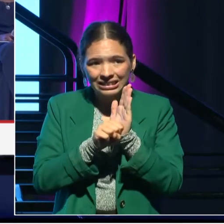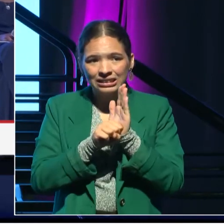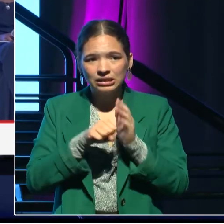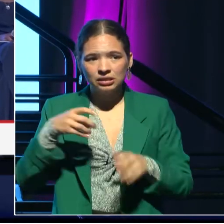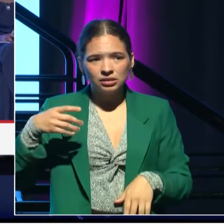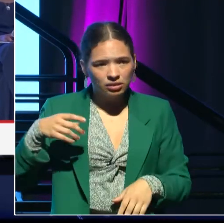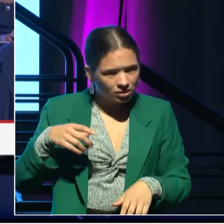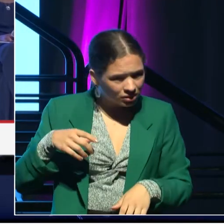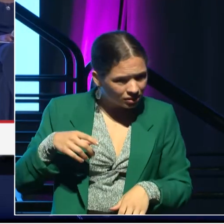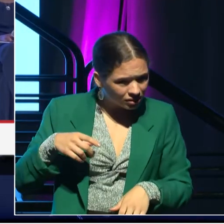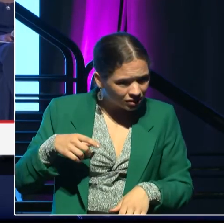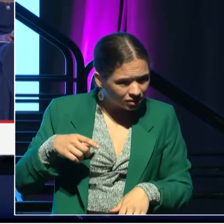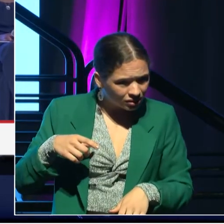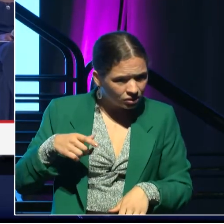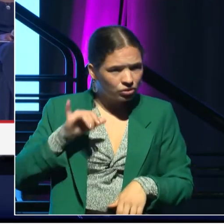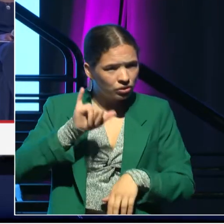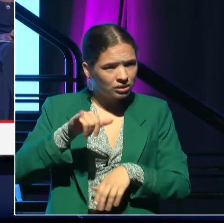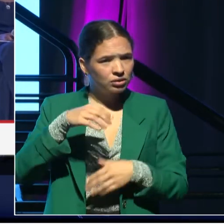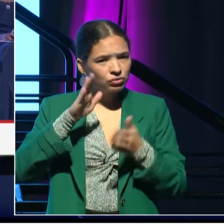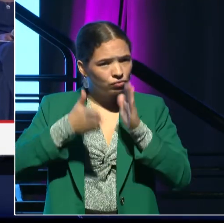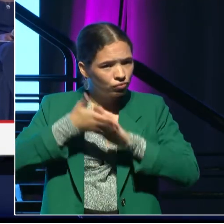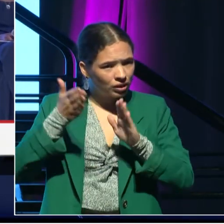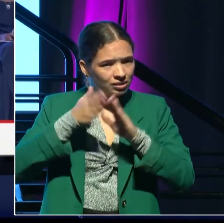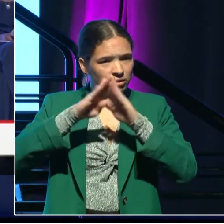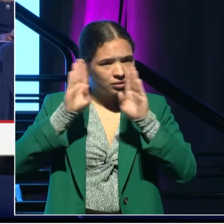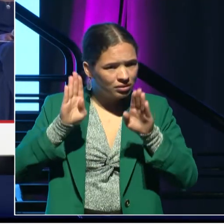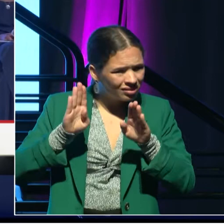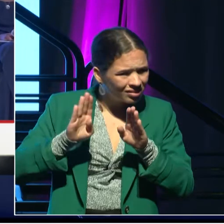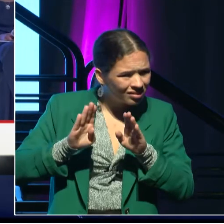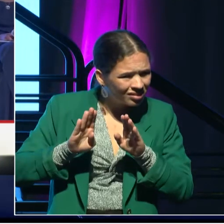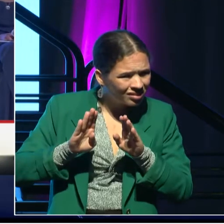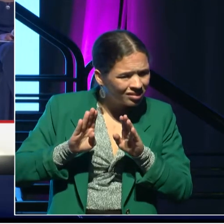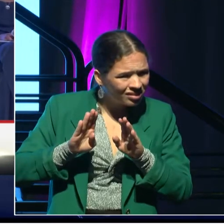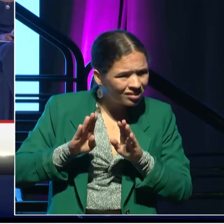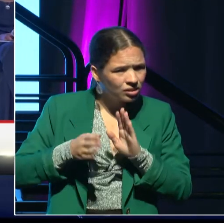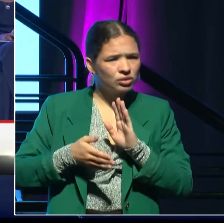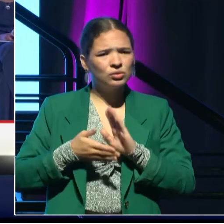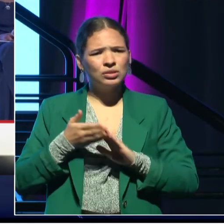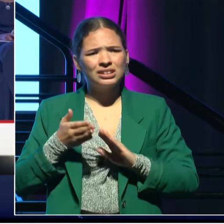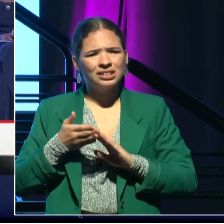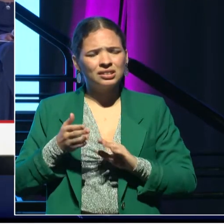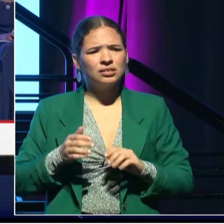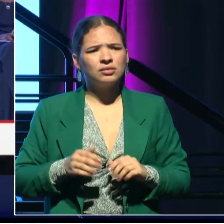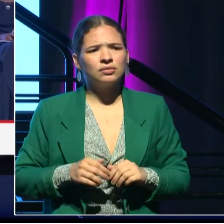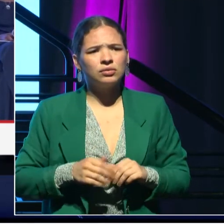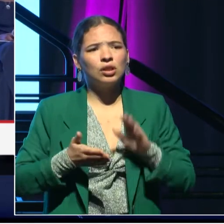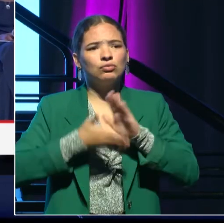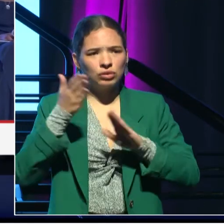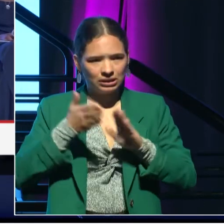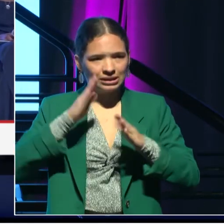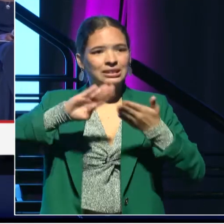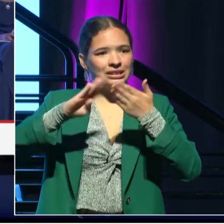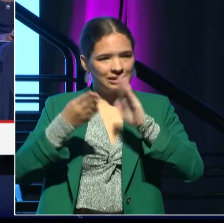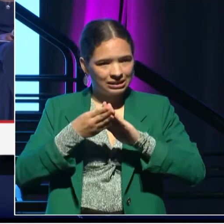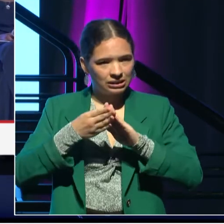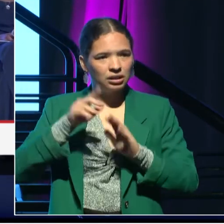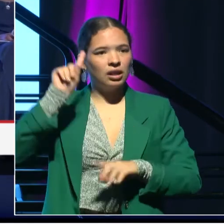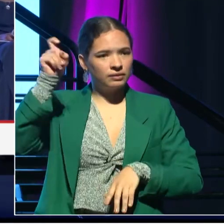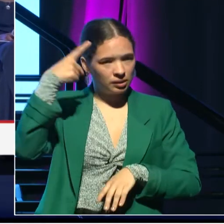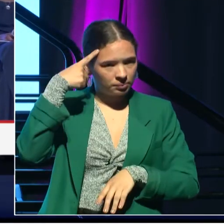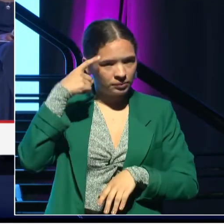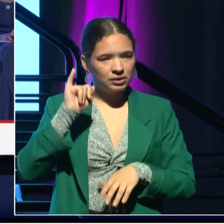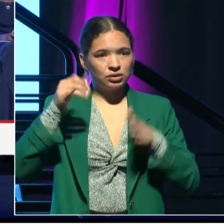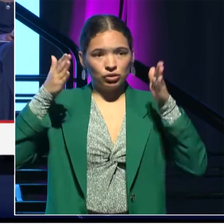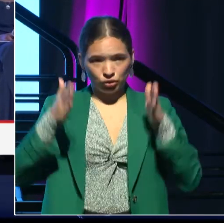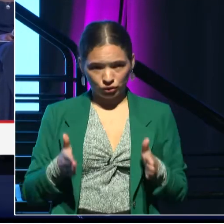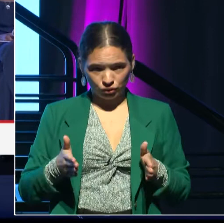We need to be in the governor's mansions. We need to be in these places embracing these data-driven solutions. You didn't ask me about this, but I would